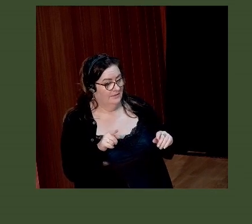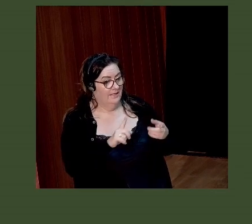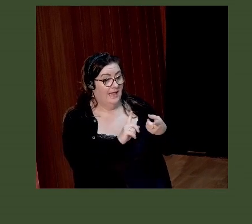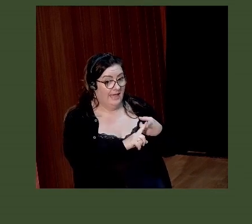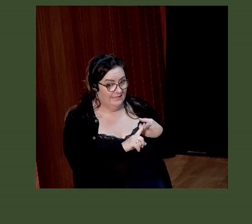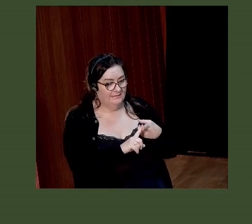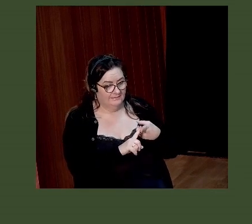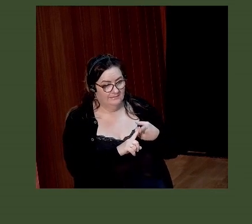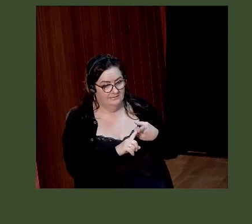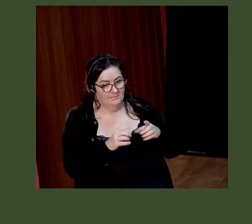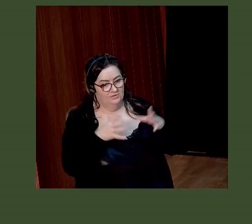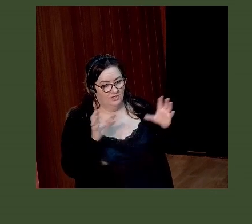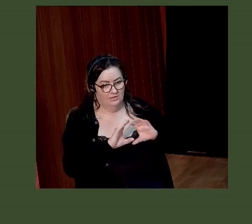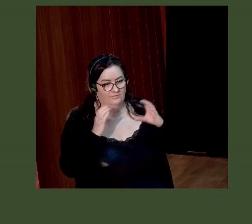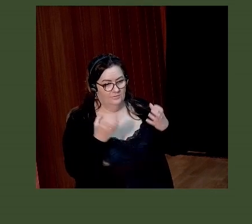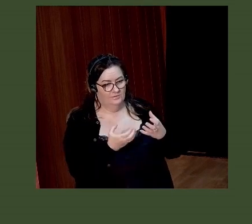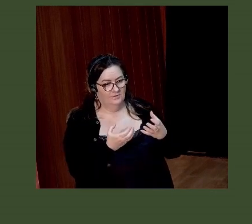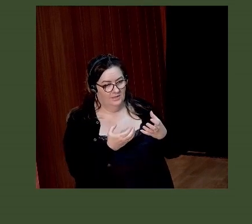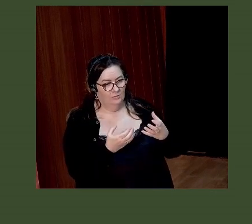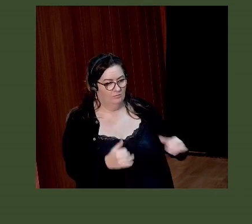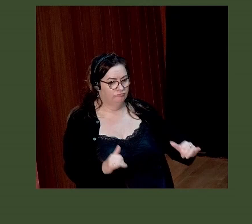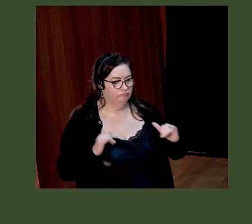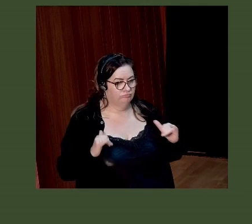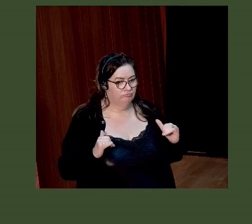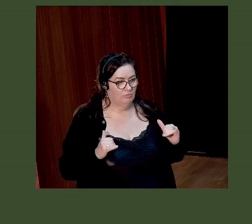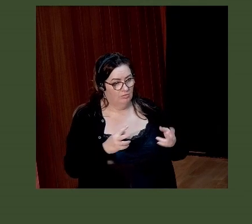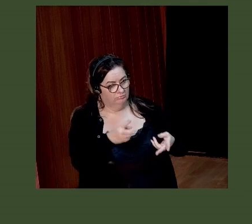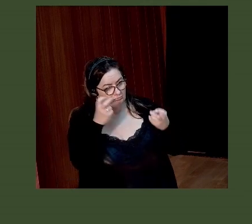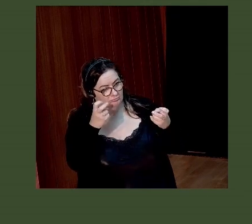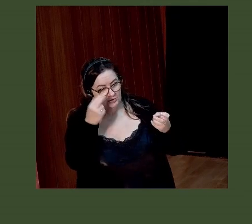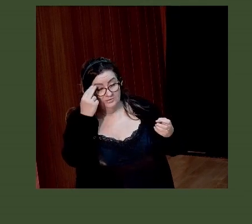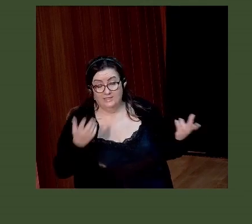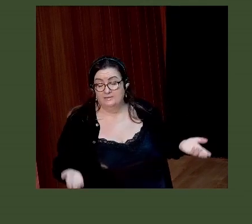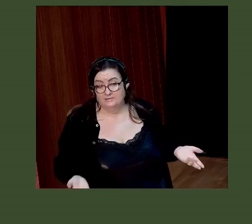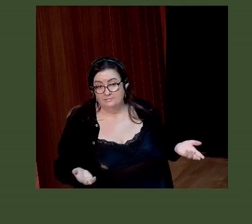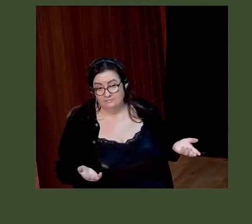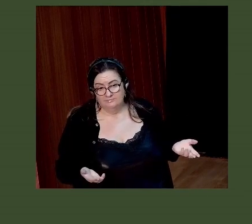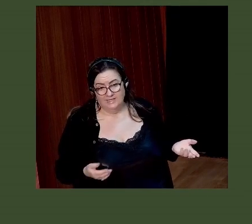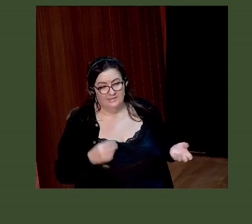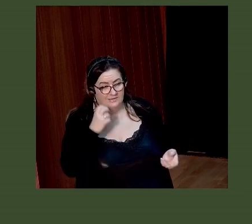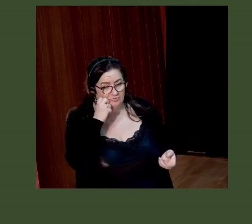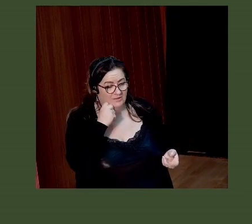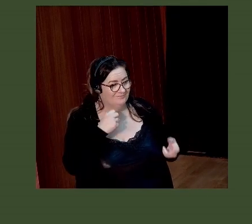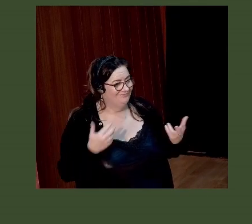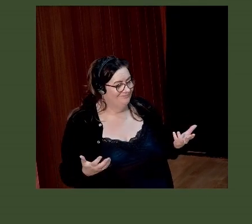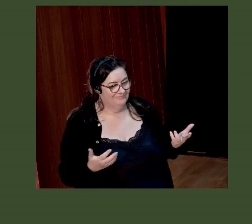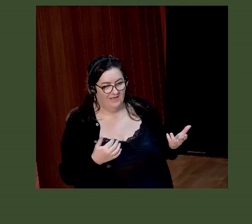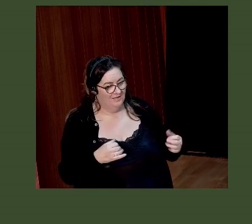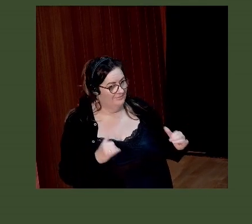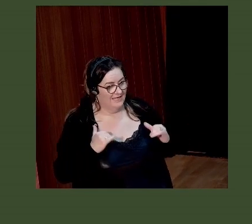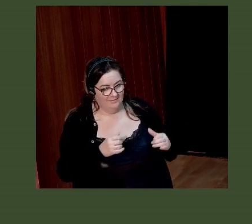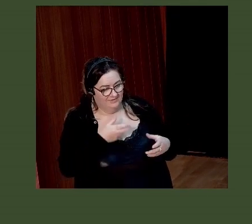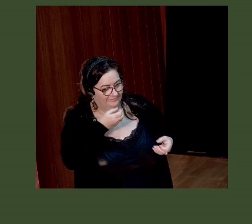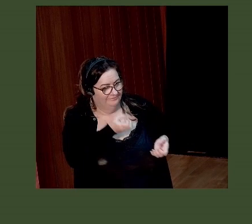and indeed the majority of the community, were yet competent to speak or understand it. It is with great regret that I must confess that I am not competent to